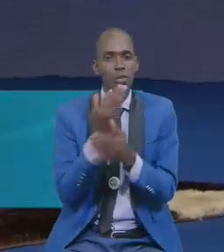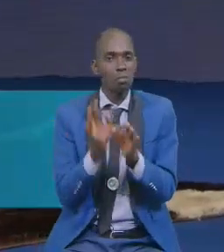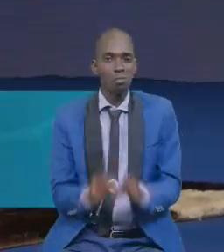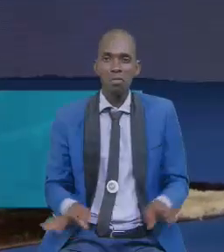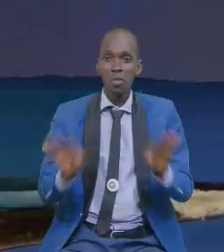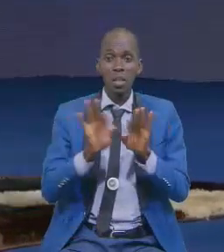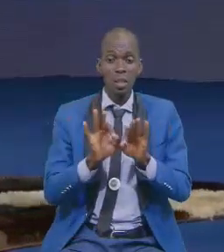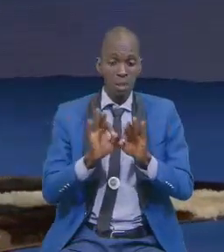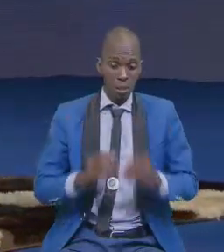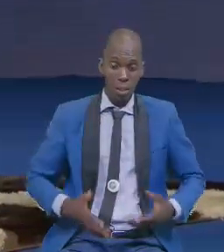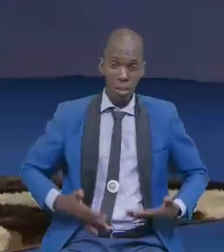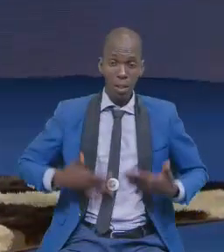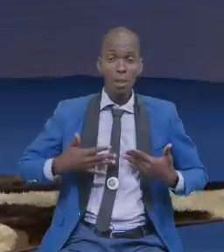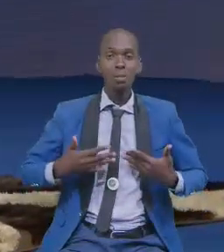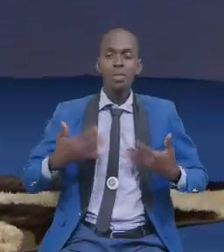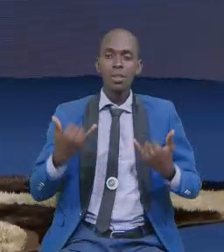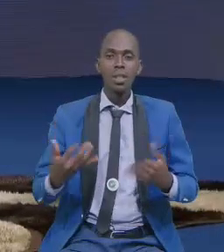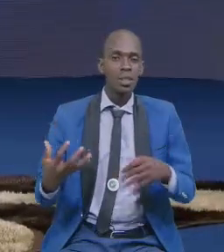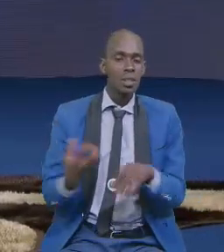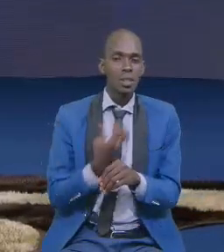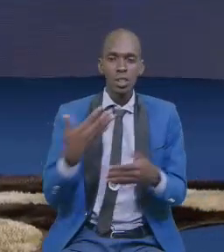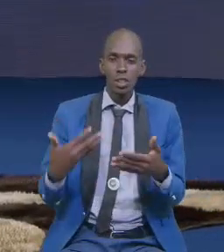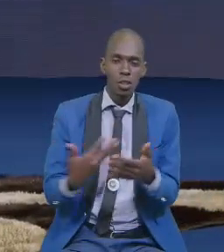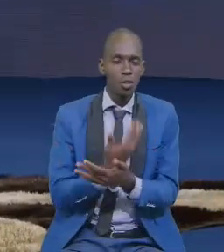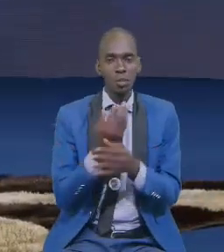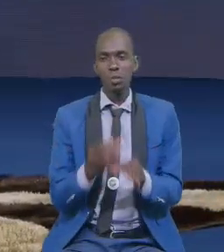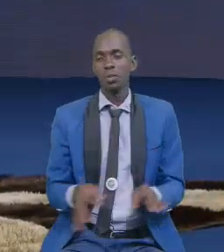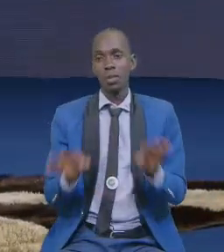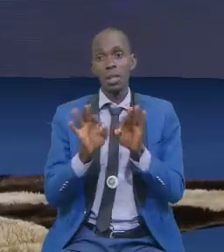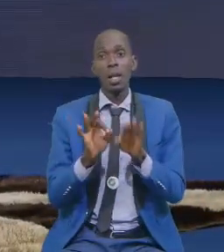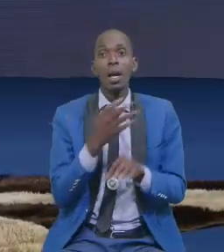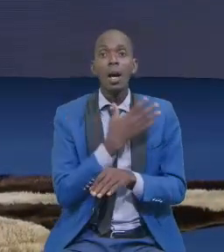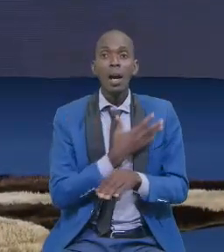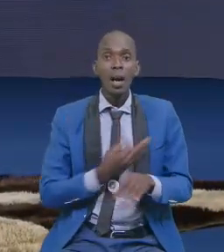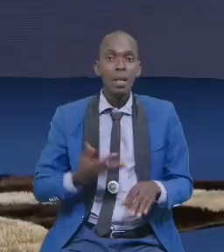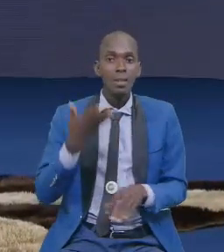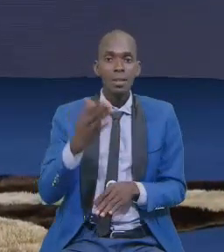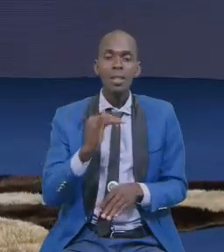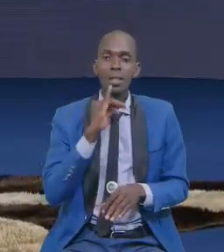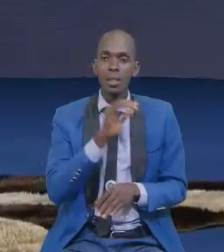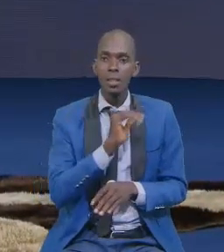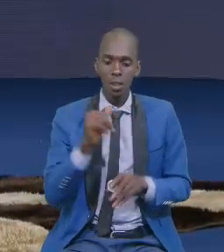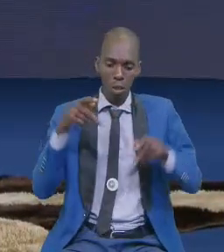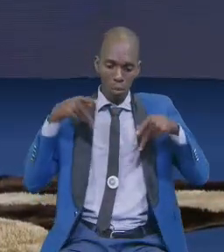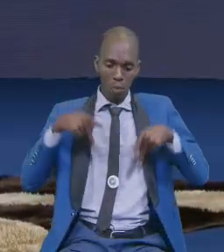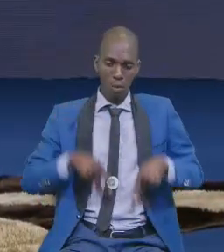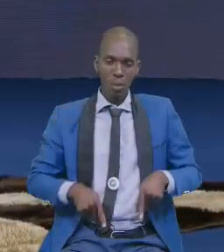Life takes on a new virtue. And there's a personal